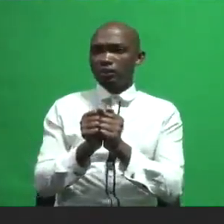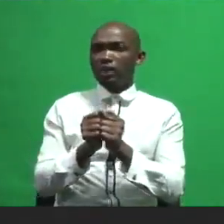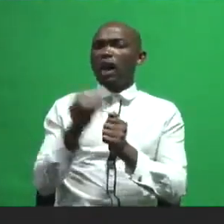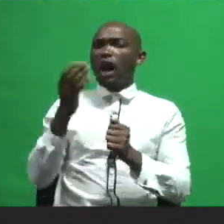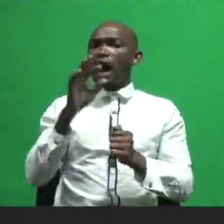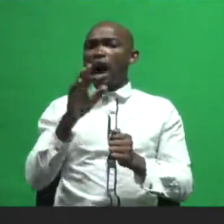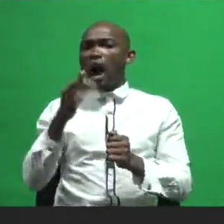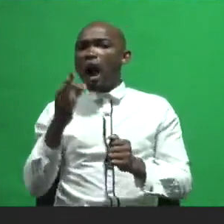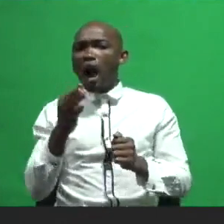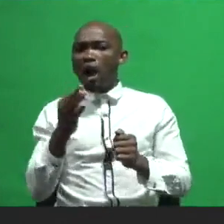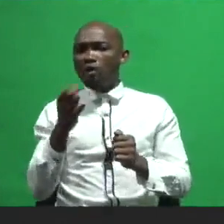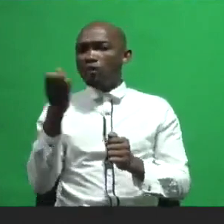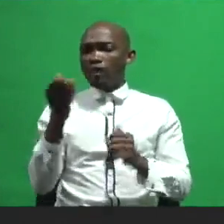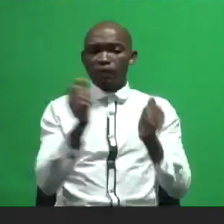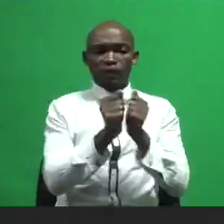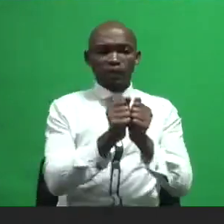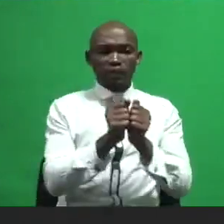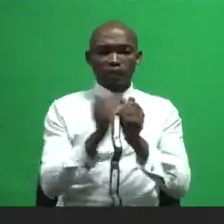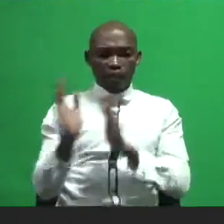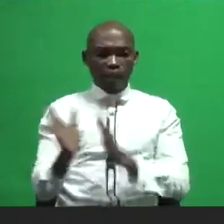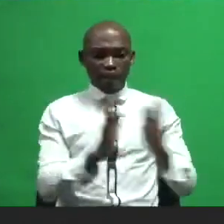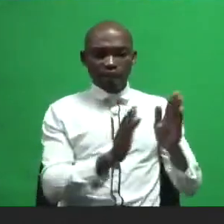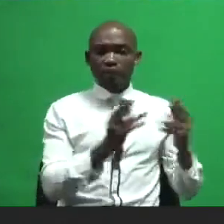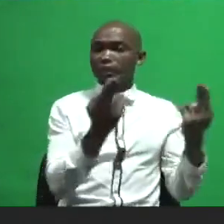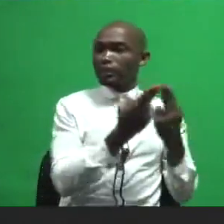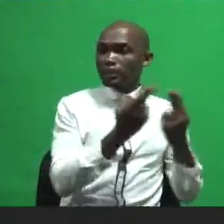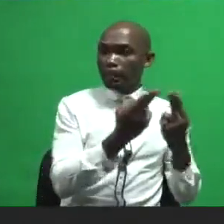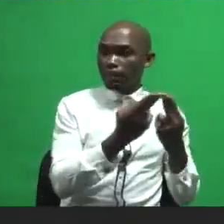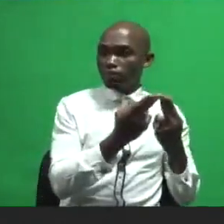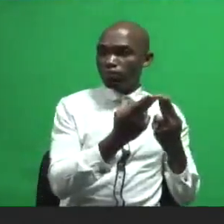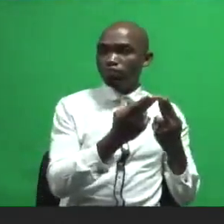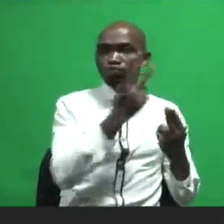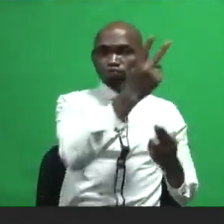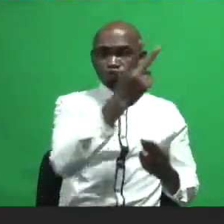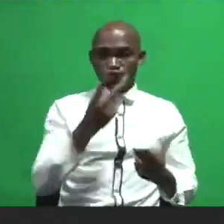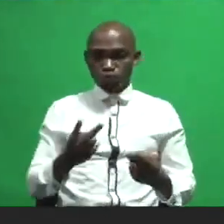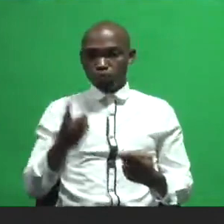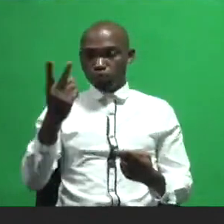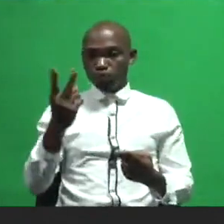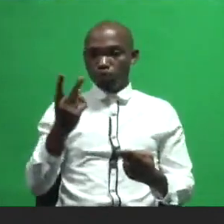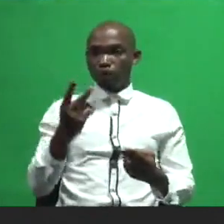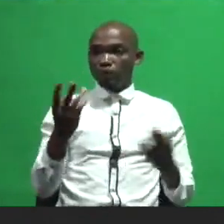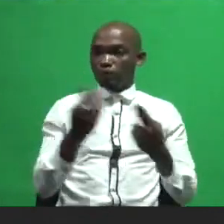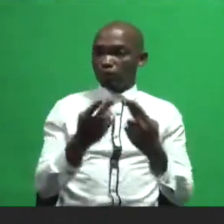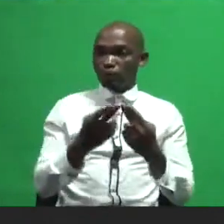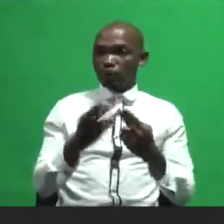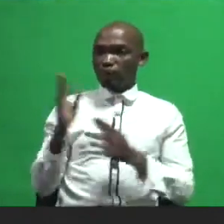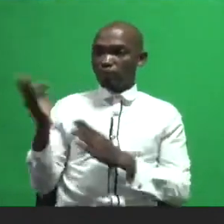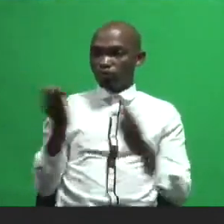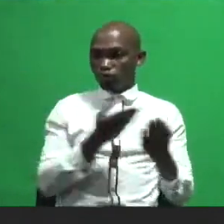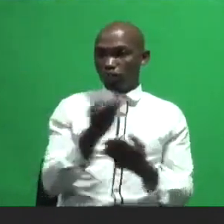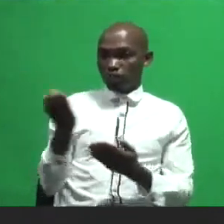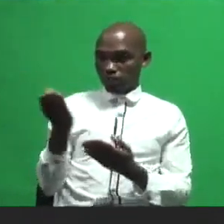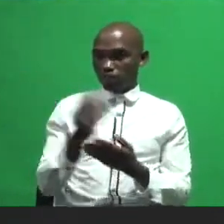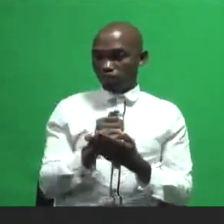6 atoms are arranged. Are they arranged the same? Those atoms arranged in the same way